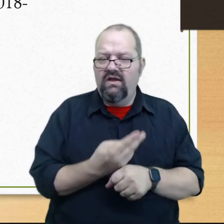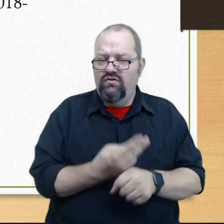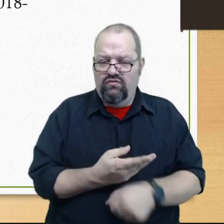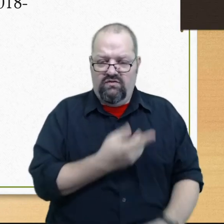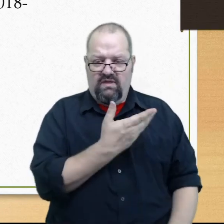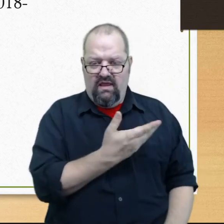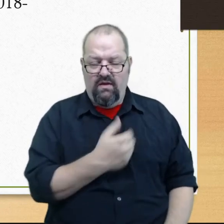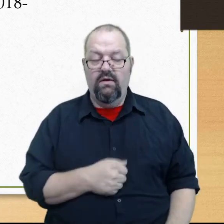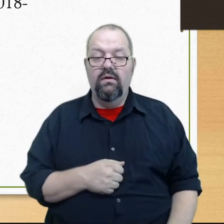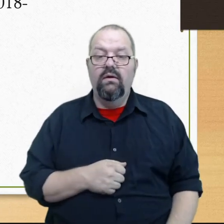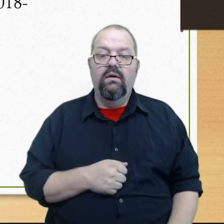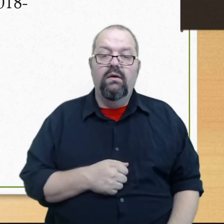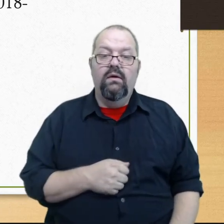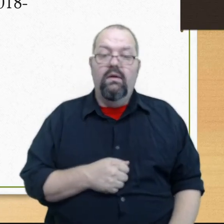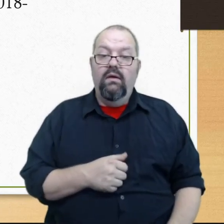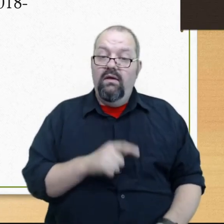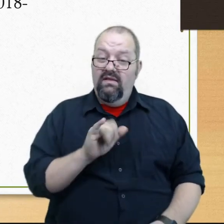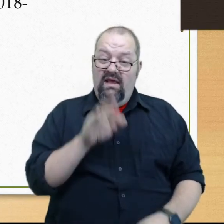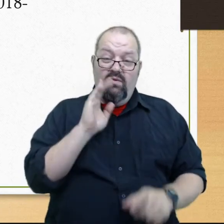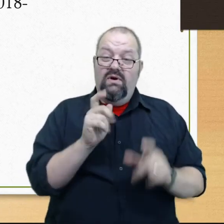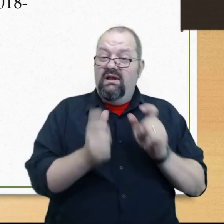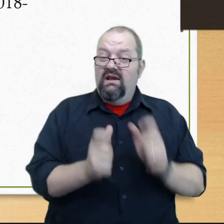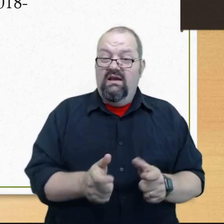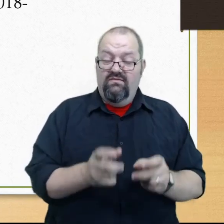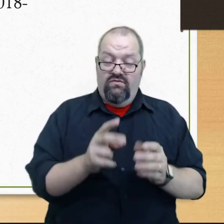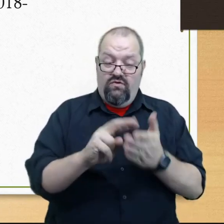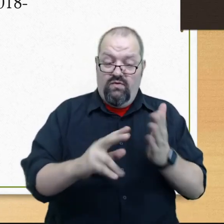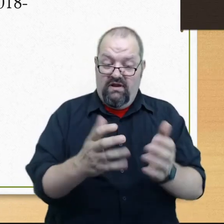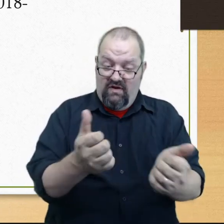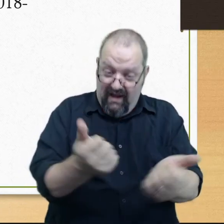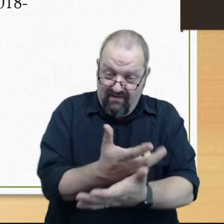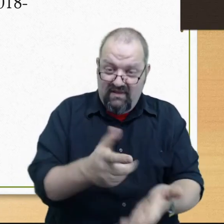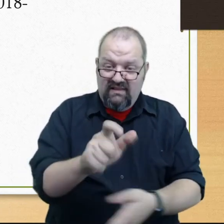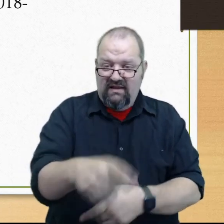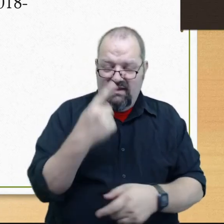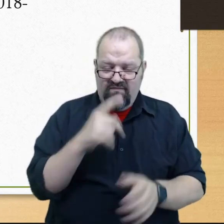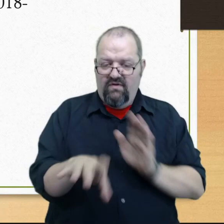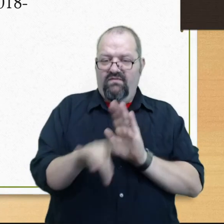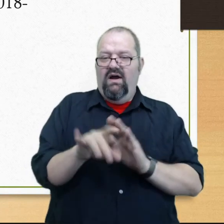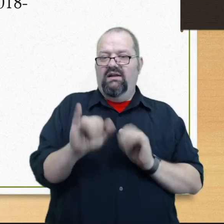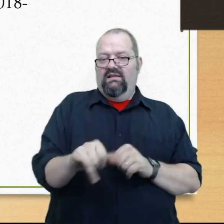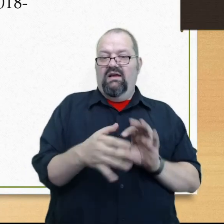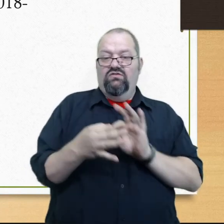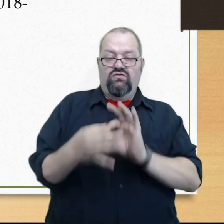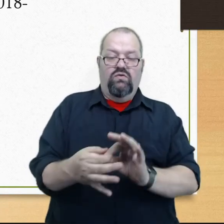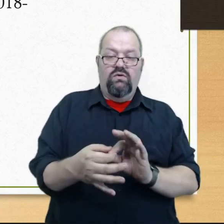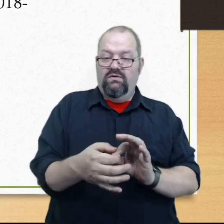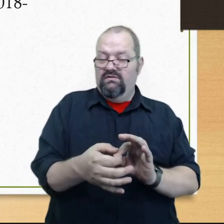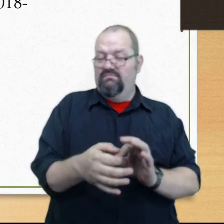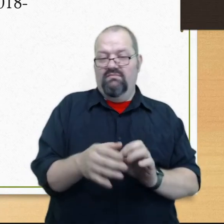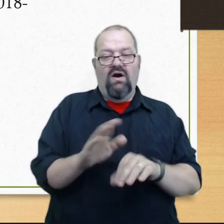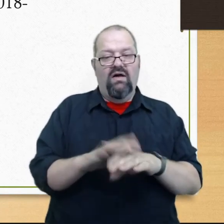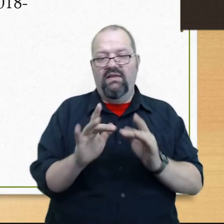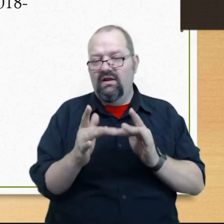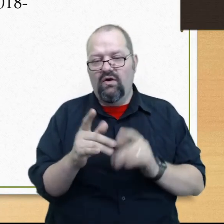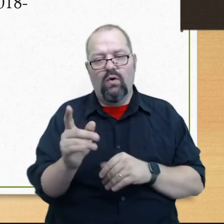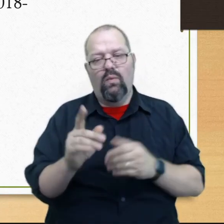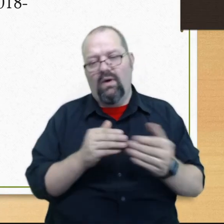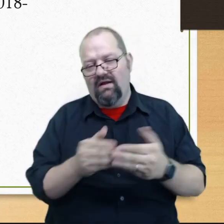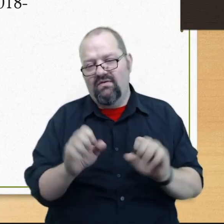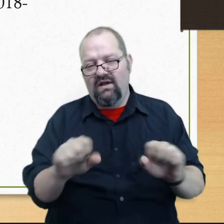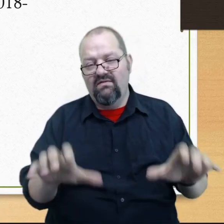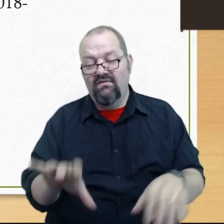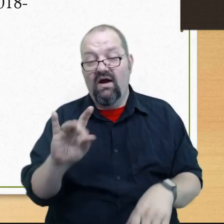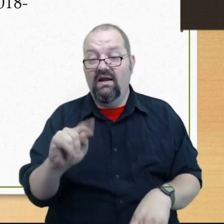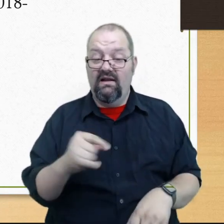Cited page gives the reader all the information they need to find that source in the library, on the internet, or wherever it may appear. I only